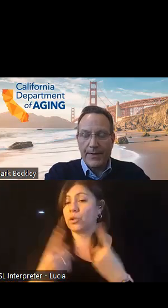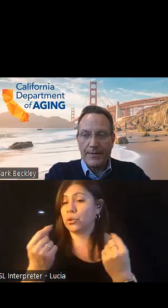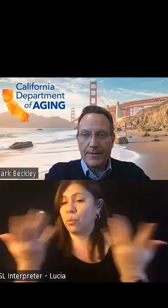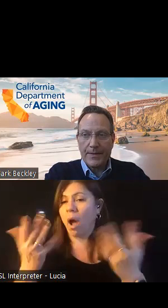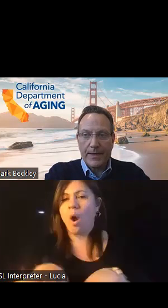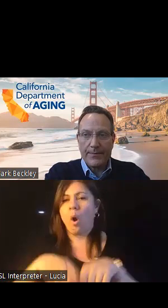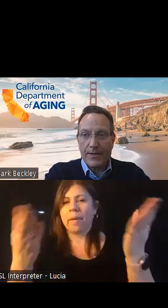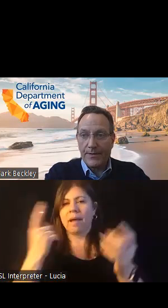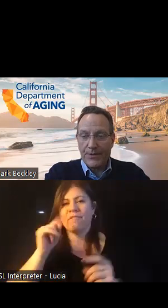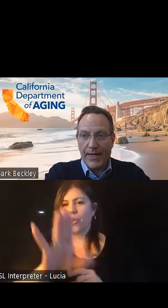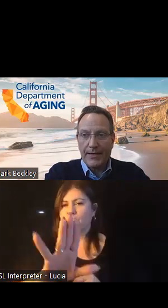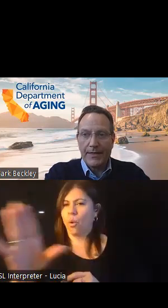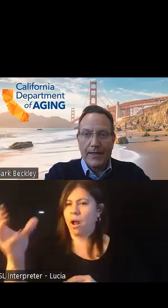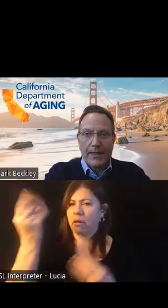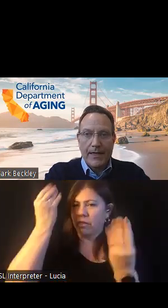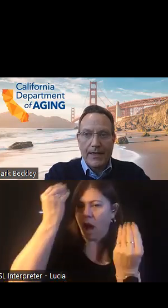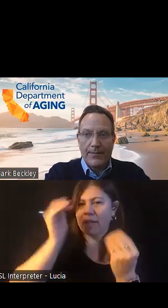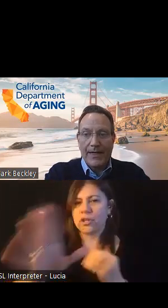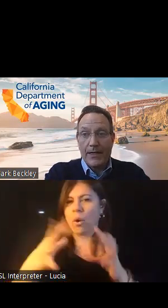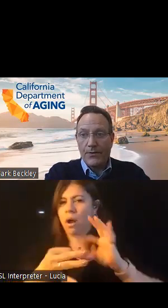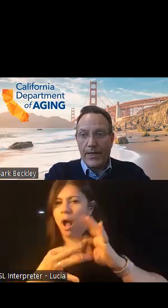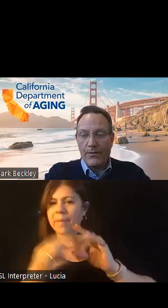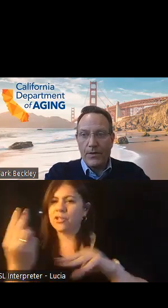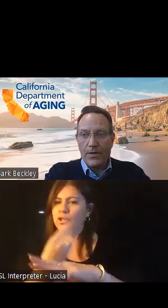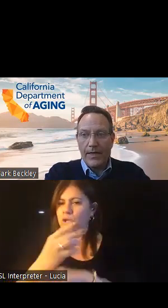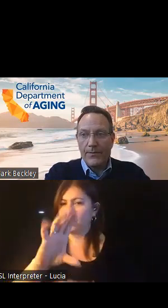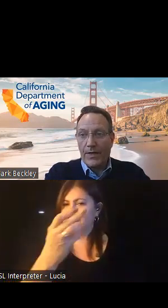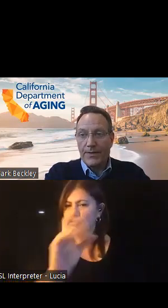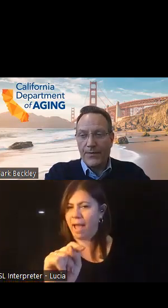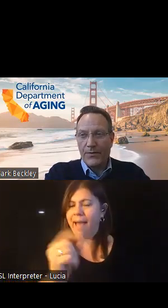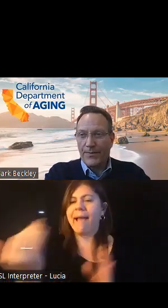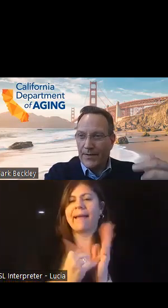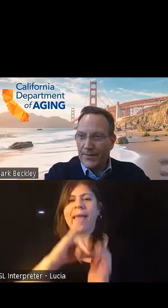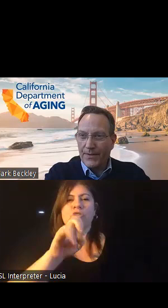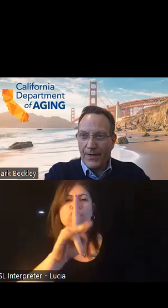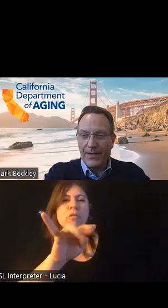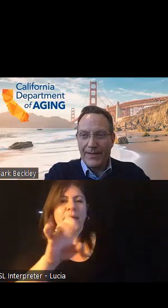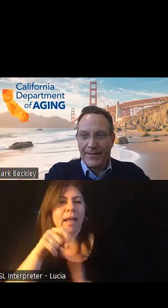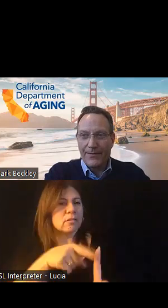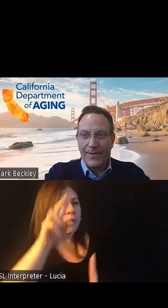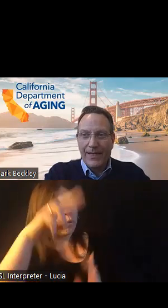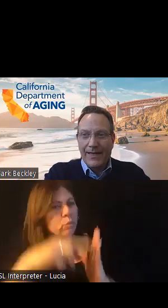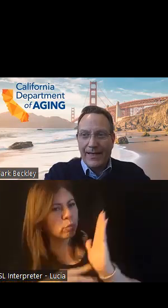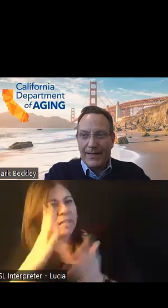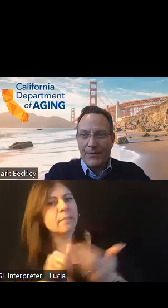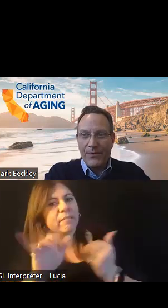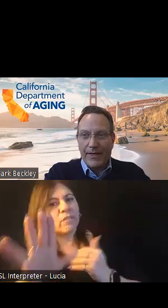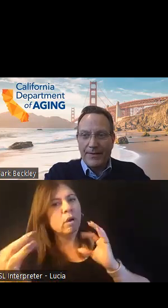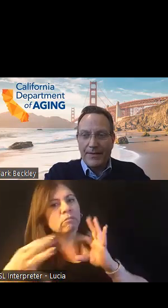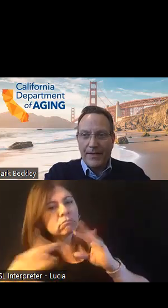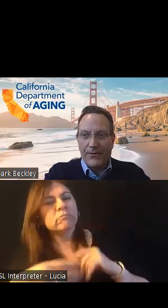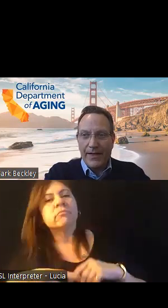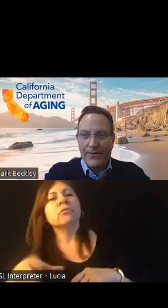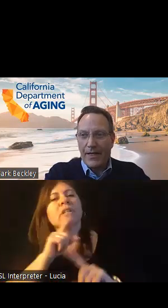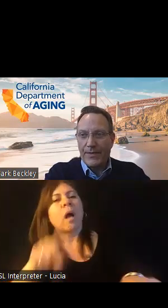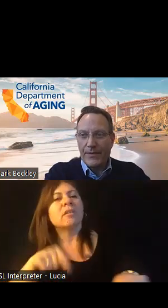and comments using the chat. And again, Juliet will read some of your responses so that we can get some ideas or